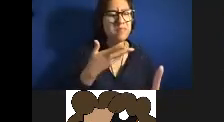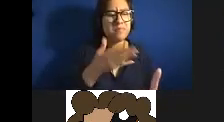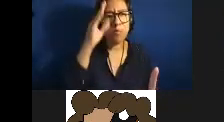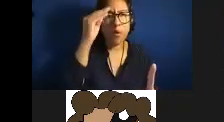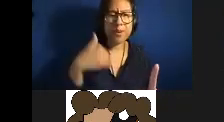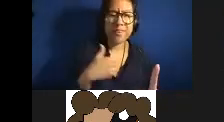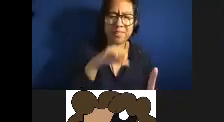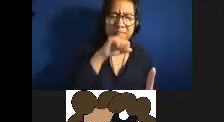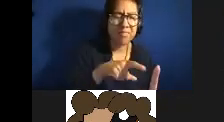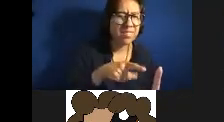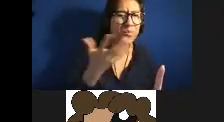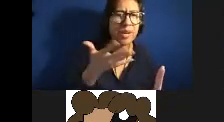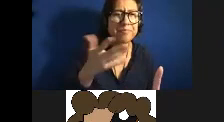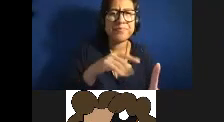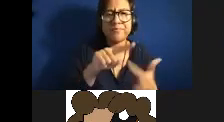know, one thing that we used to do,